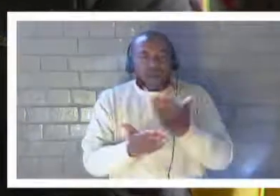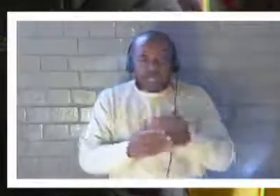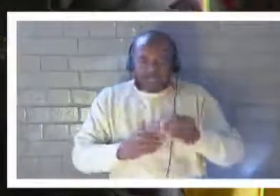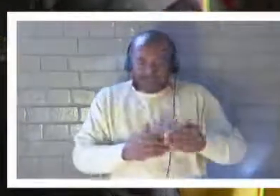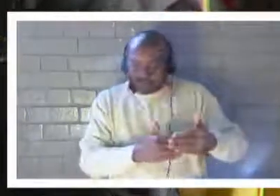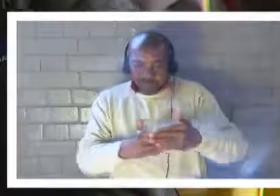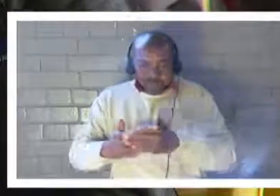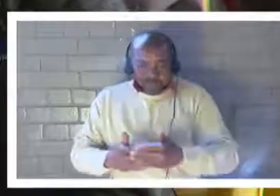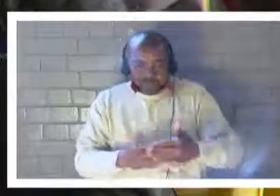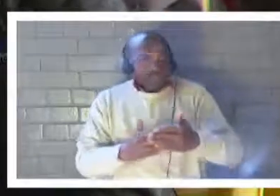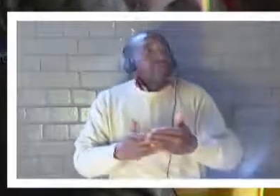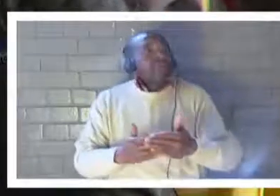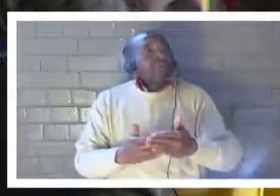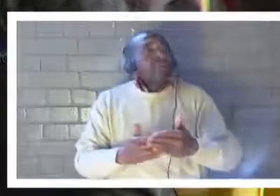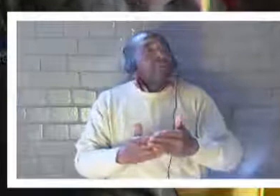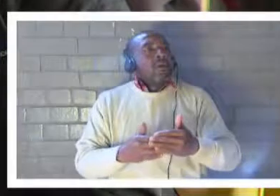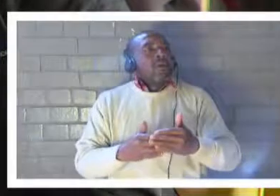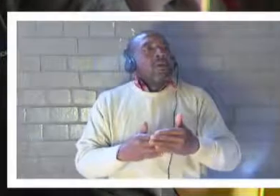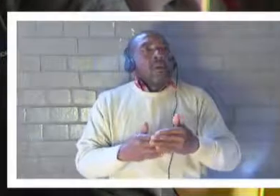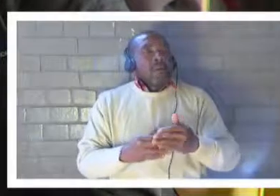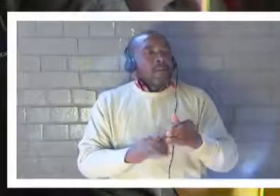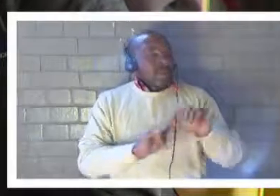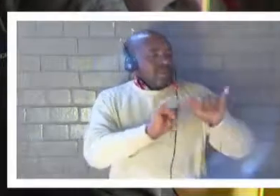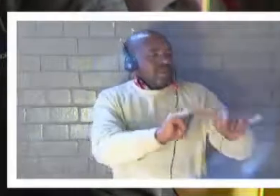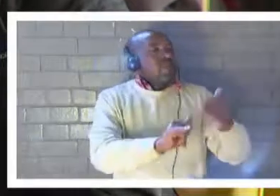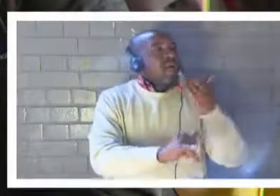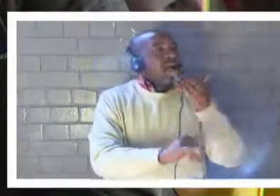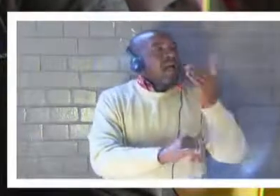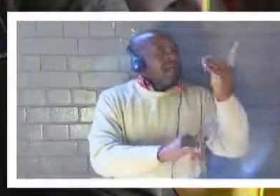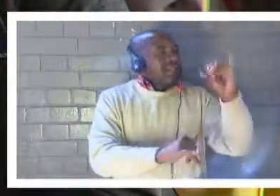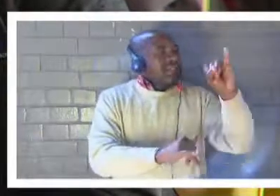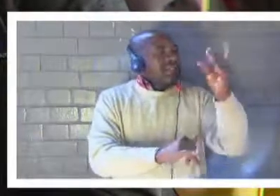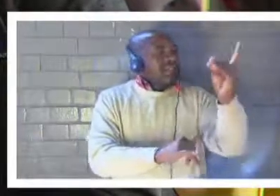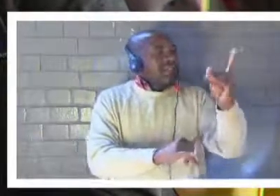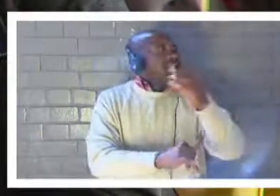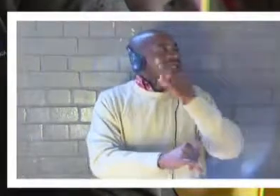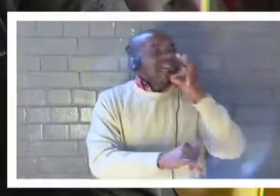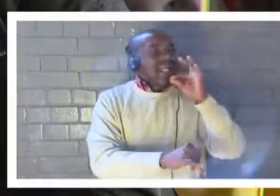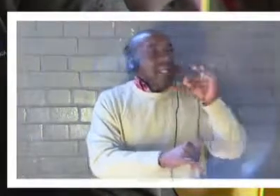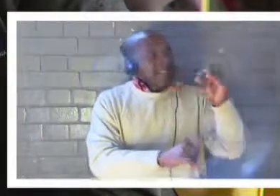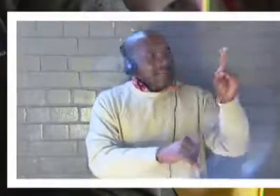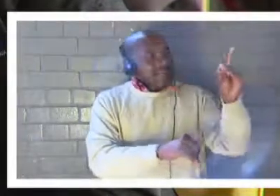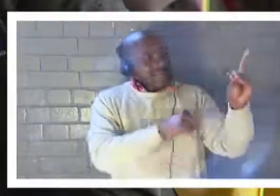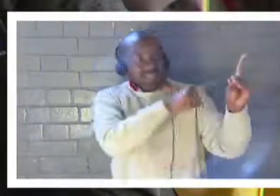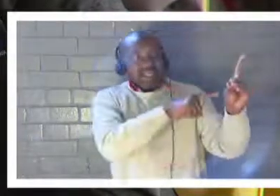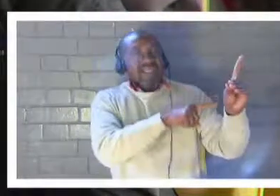put DID to say DID will be our implementing agent, but